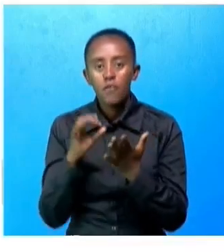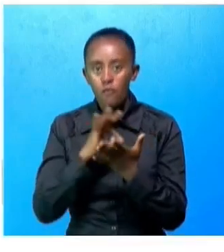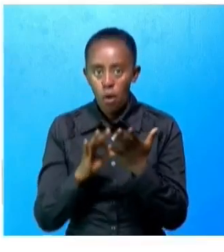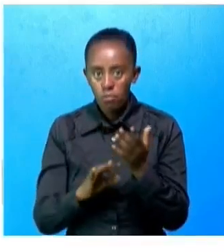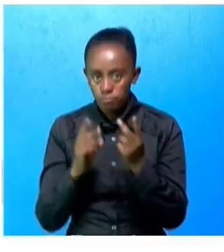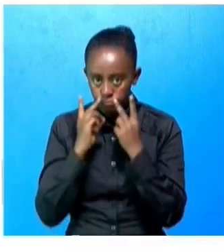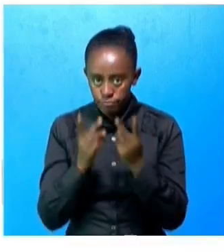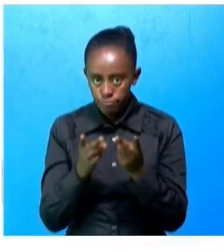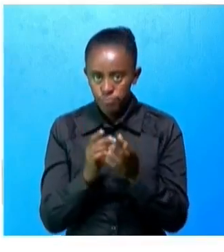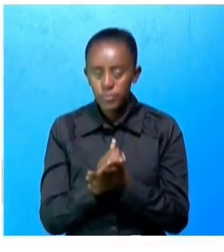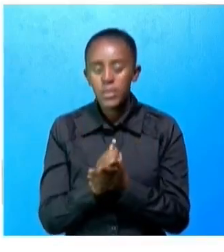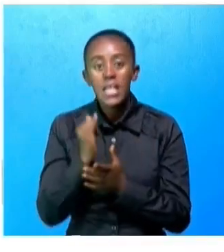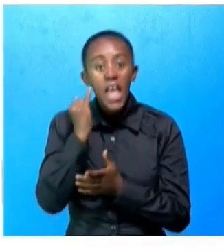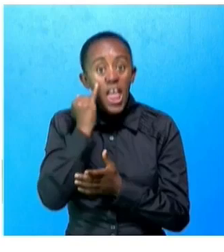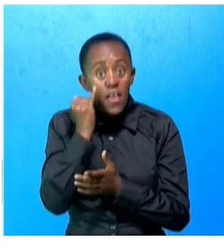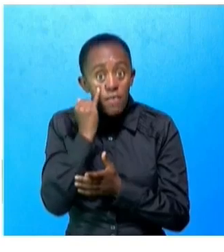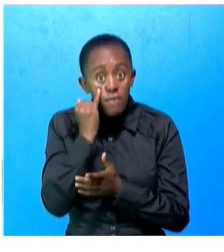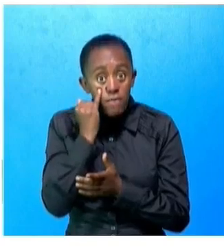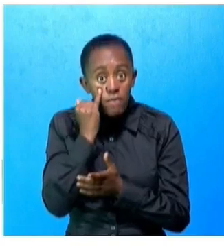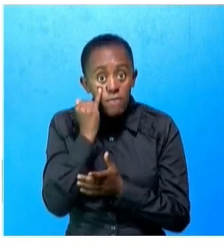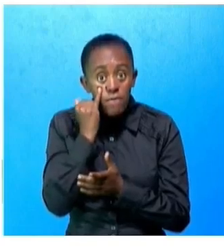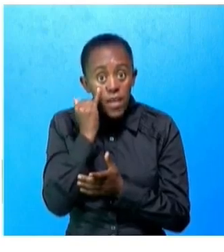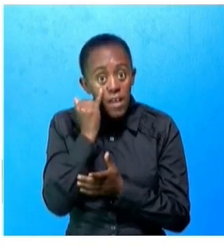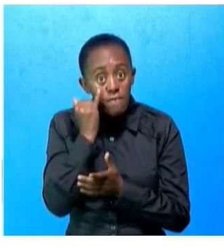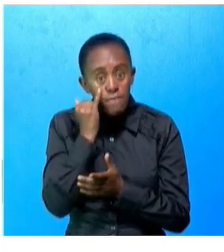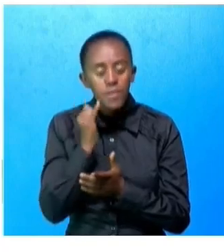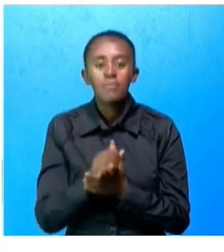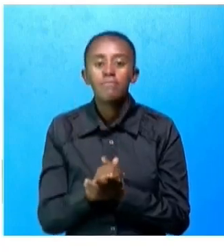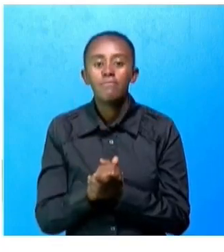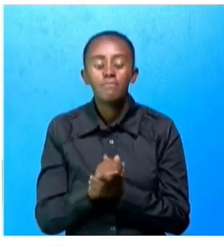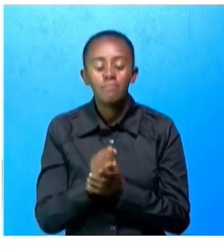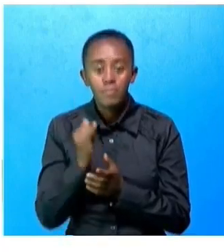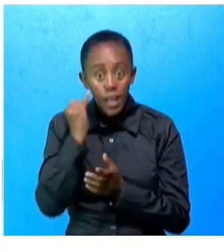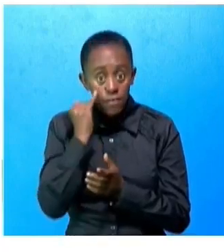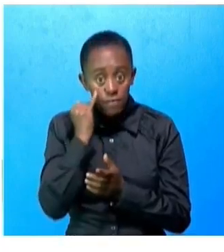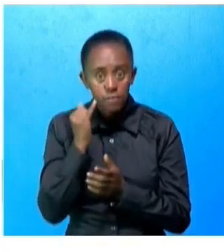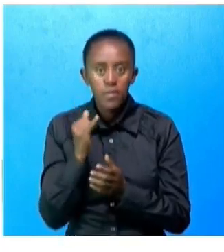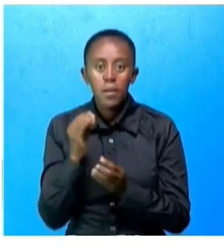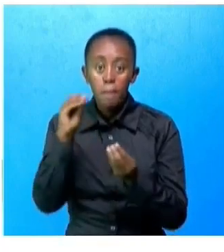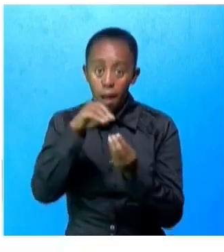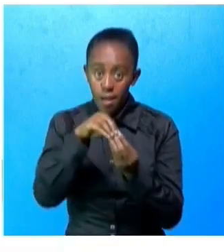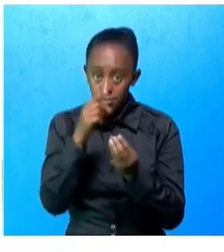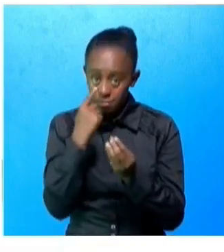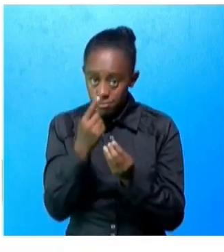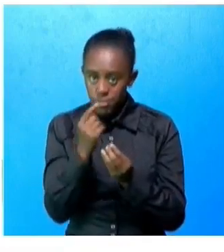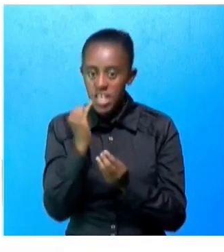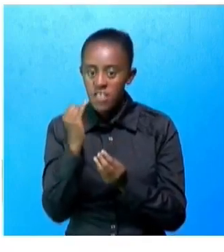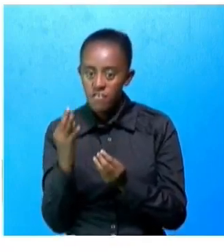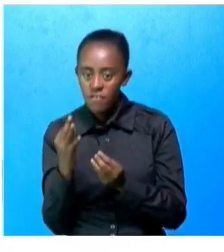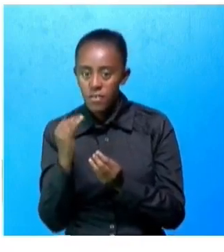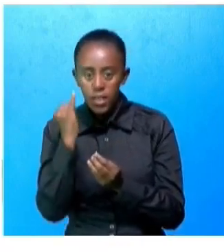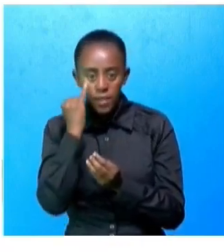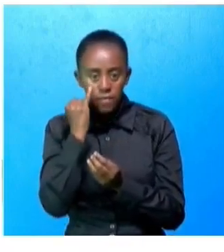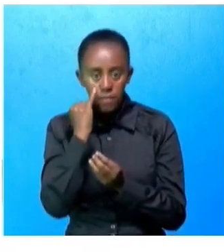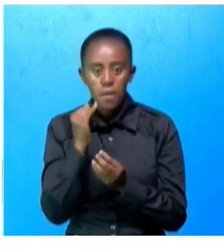right? If clause, right? If plus, you see, present,